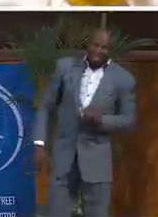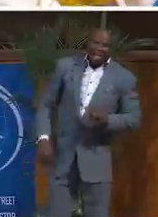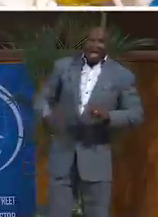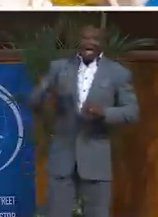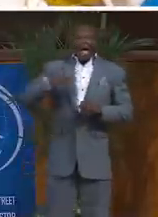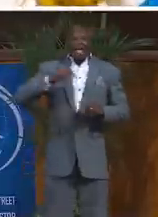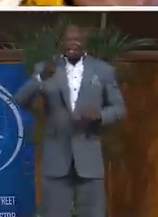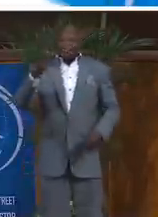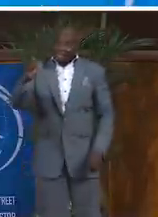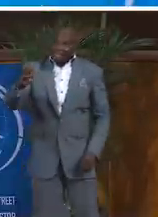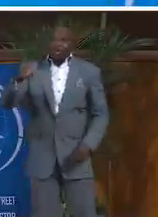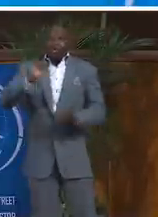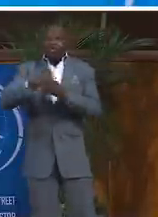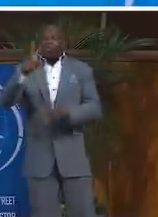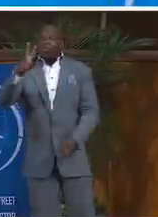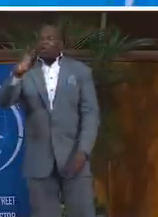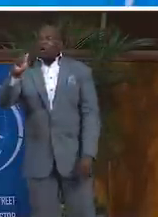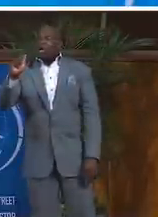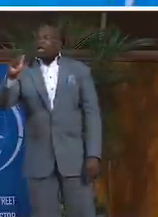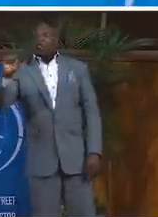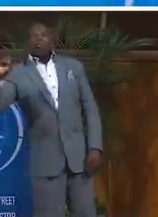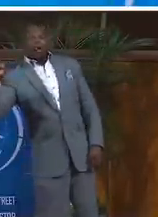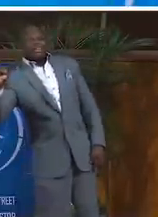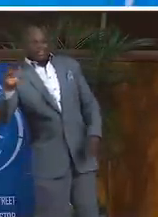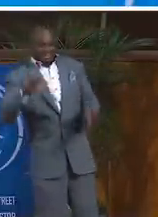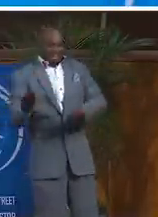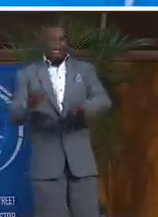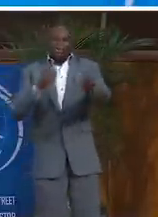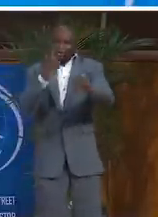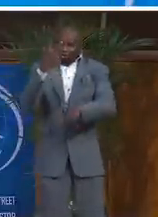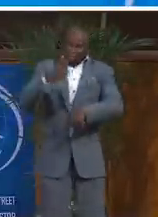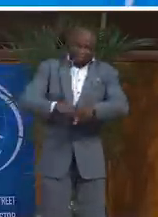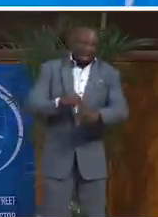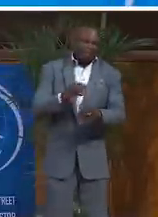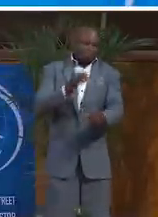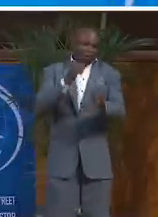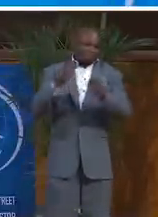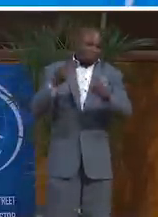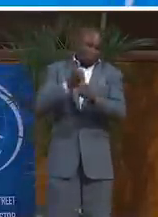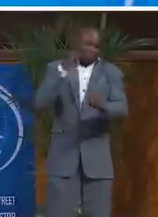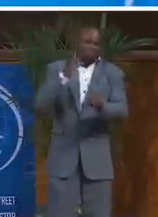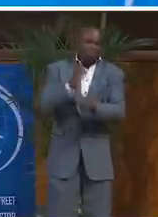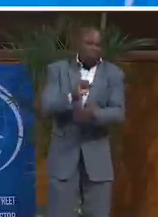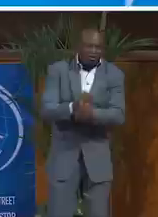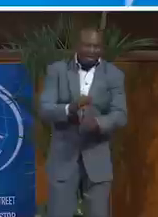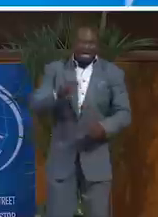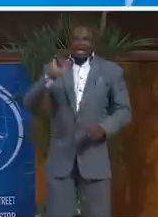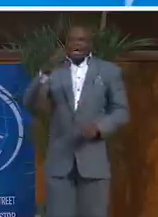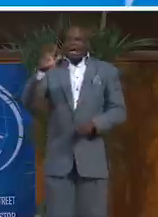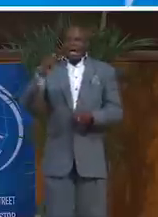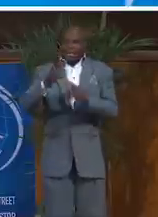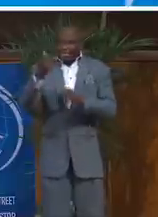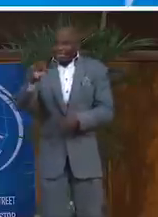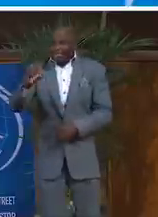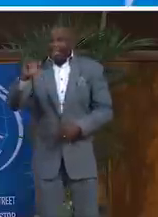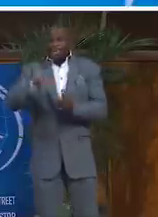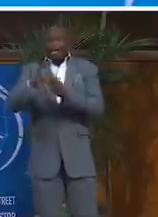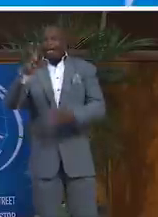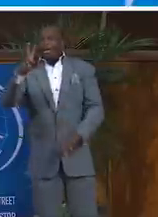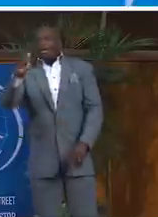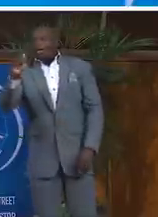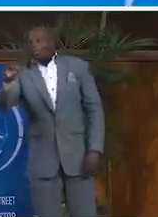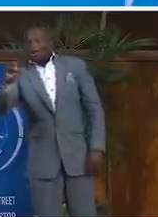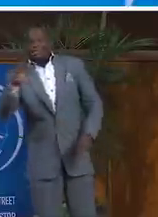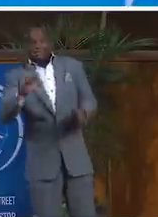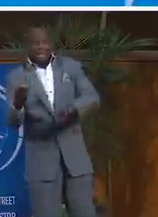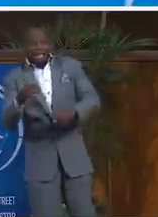he who was dead. Okay, they say third time's a charm. I am he who was dead.